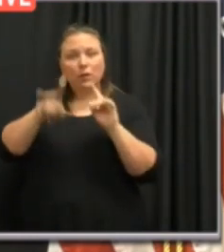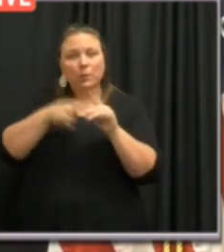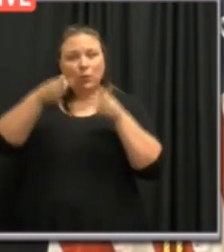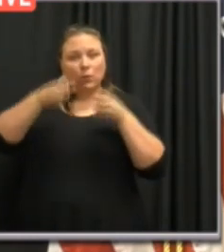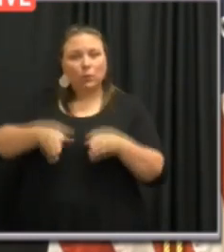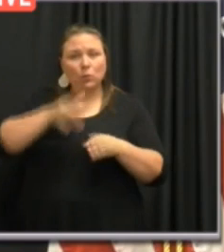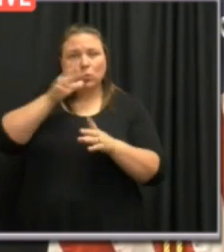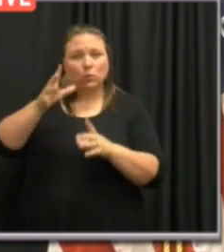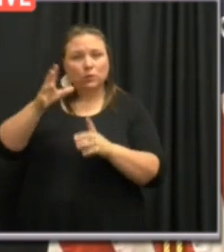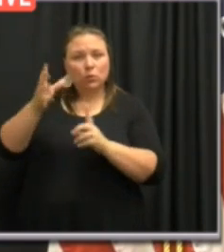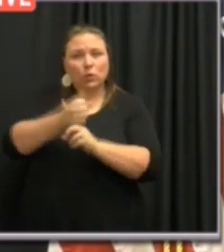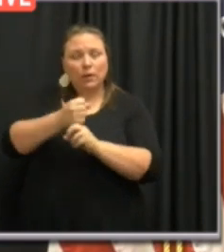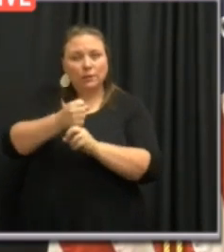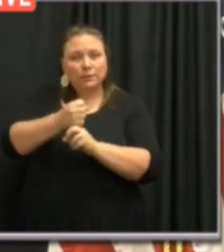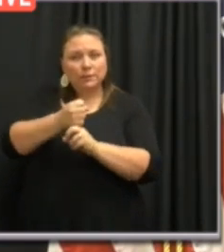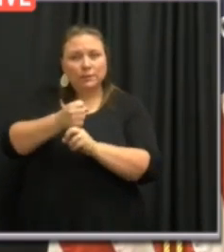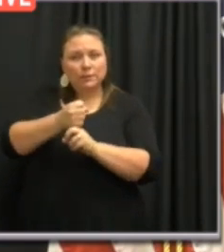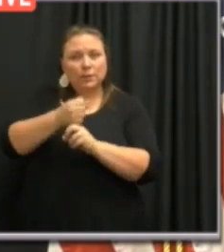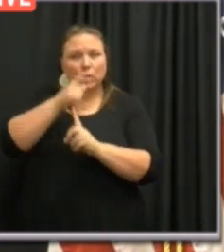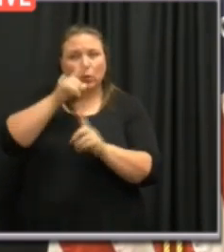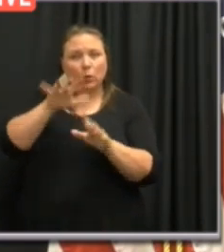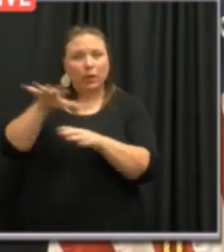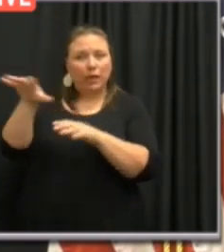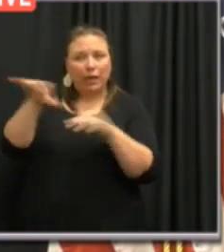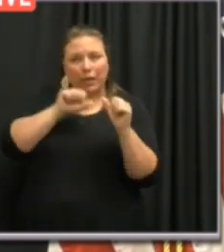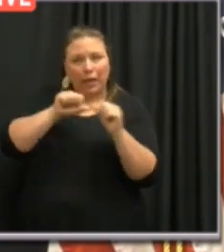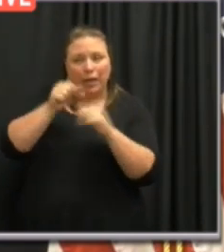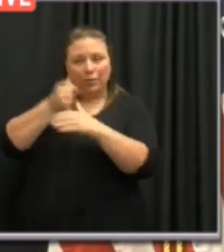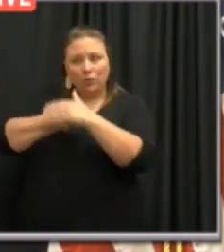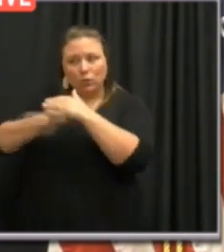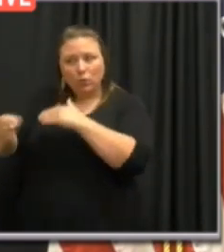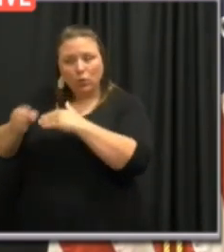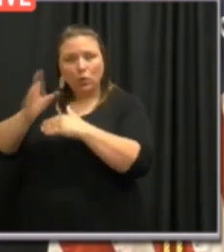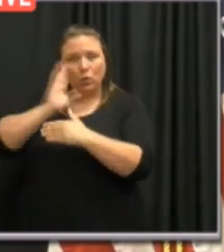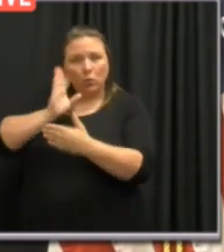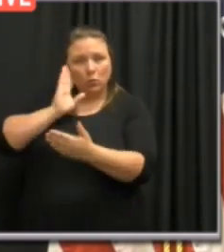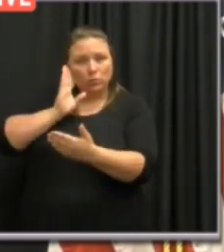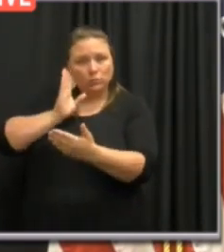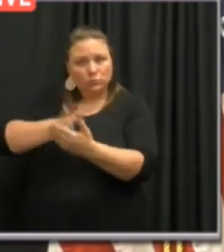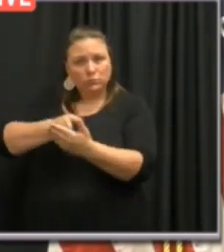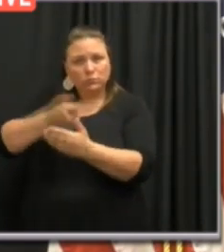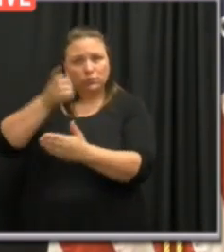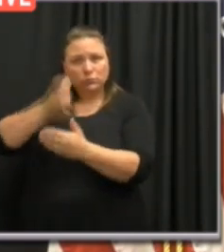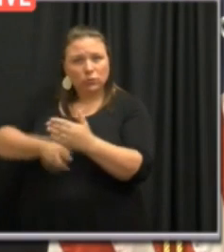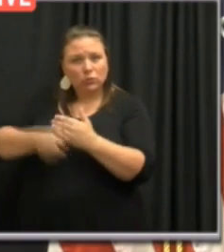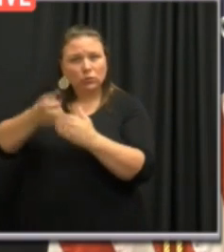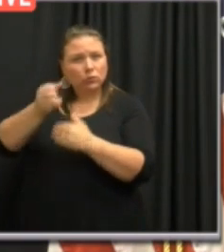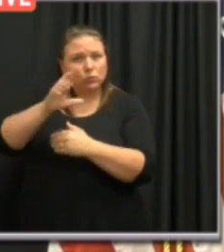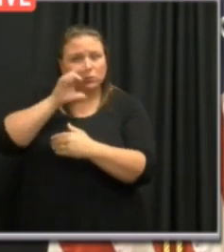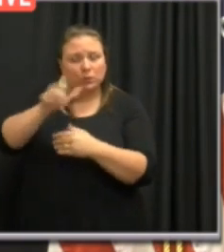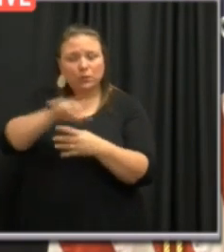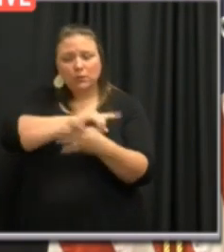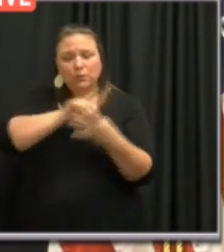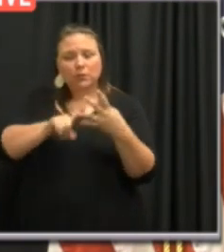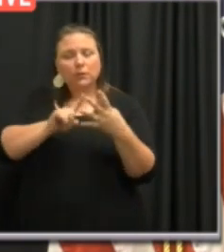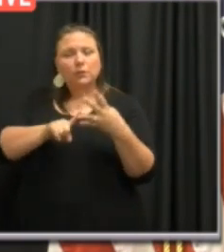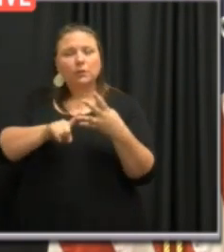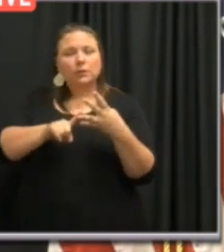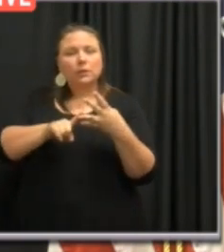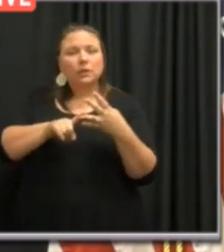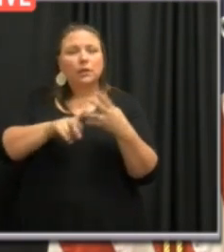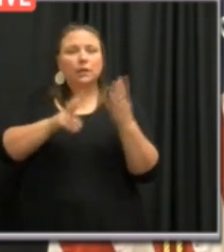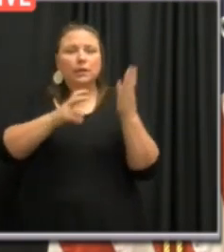was arrested who left quarantine? Are you going to pursue charges on that? Also, the lack of